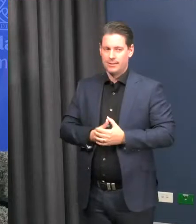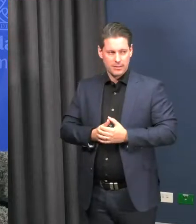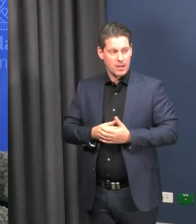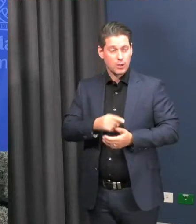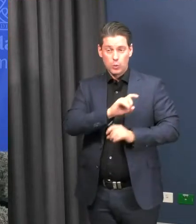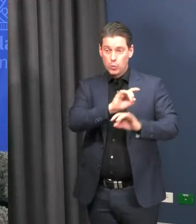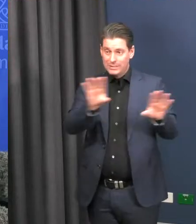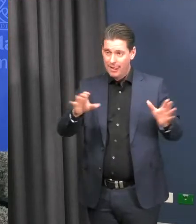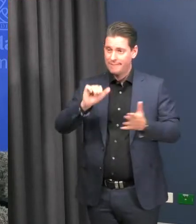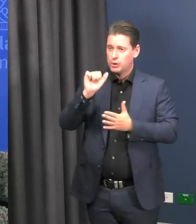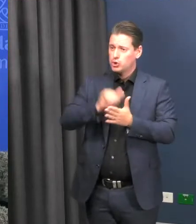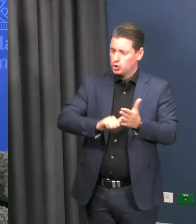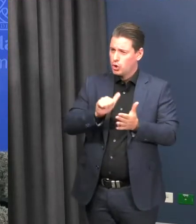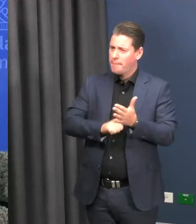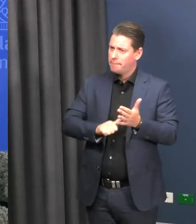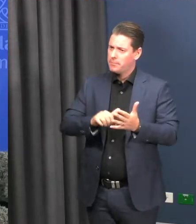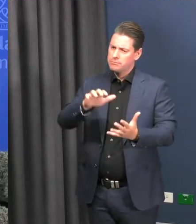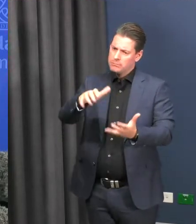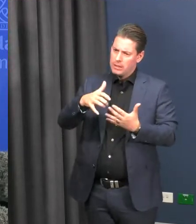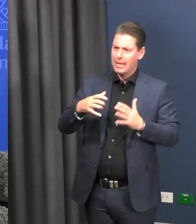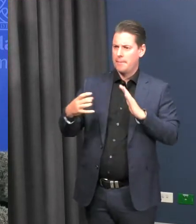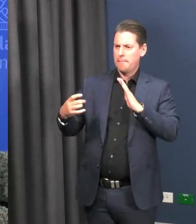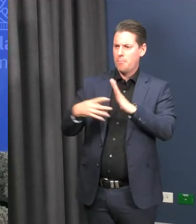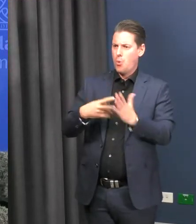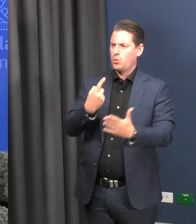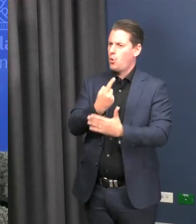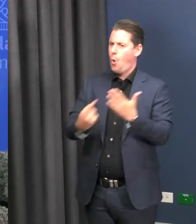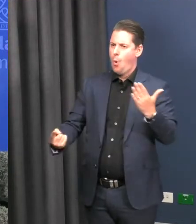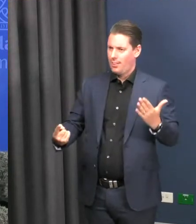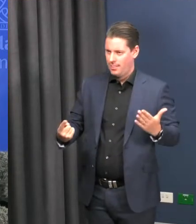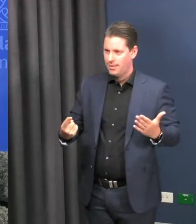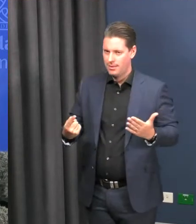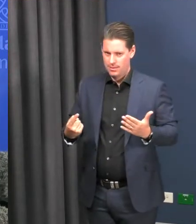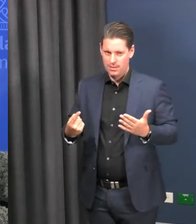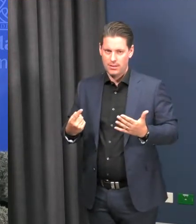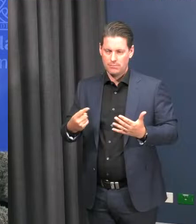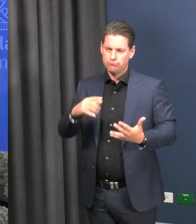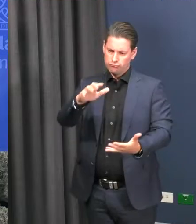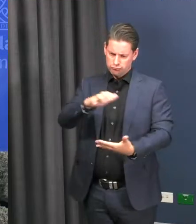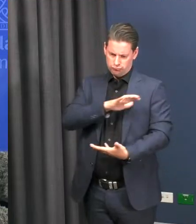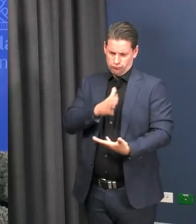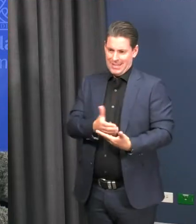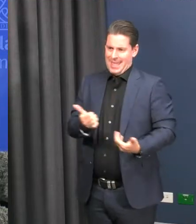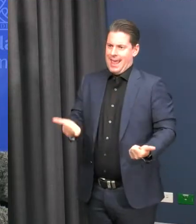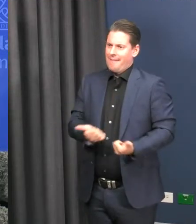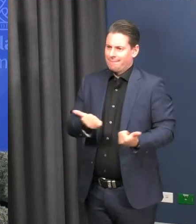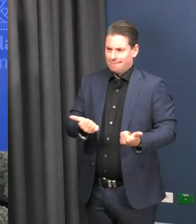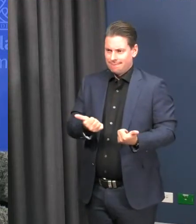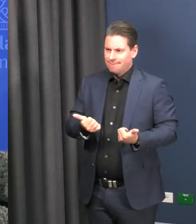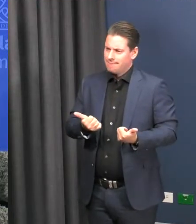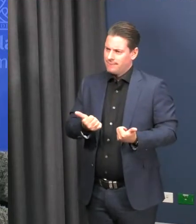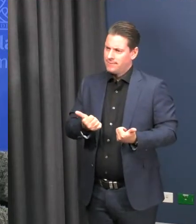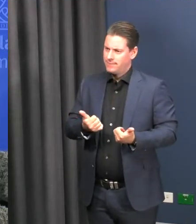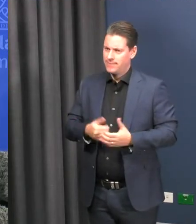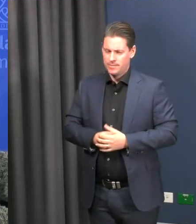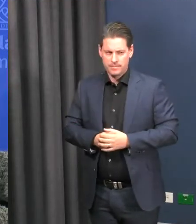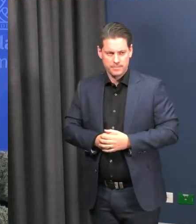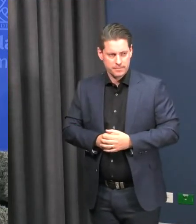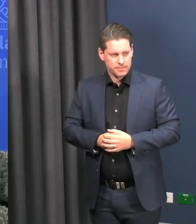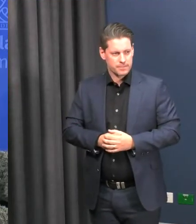about your important purchases in a manner that is supportive of the people who work there and of your